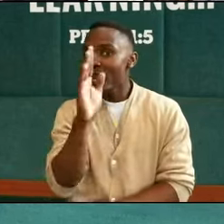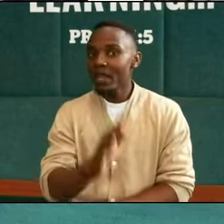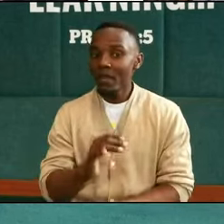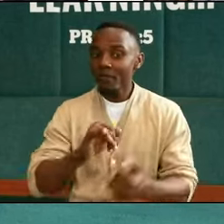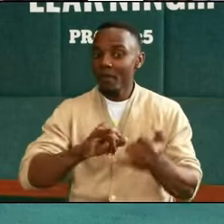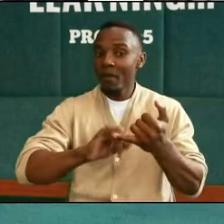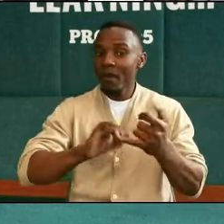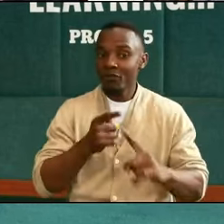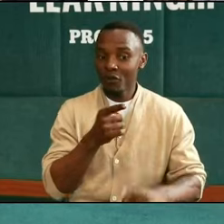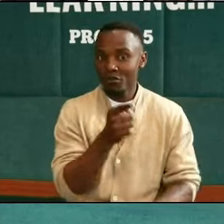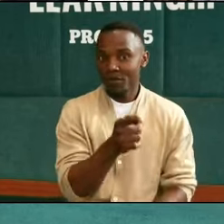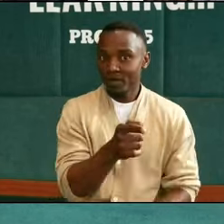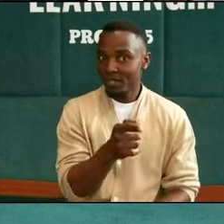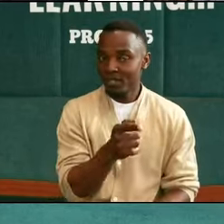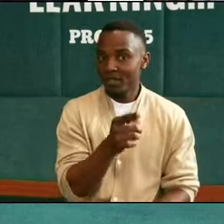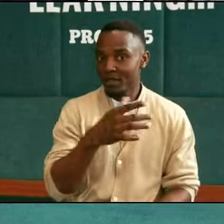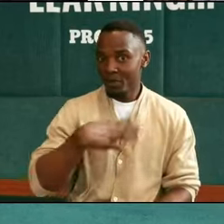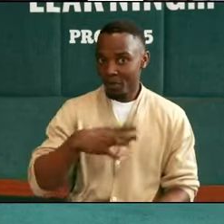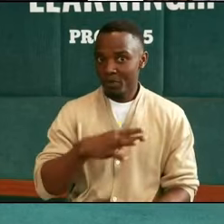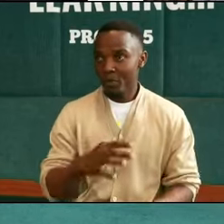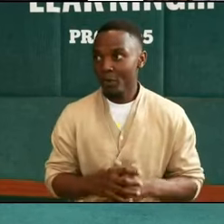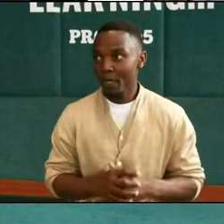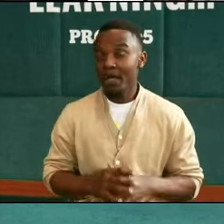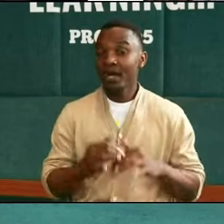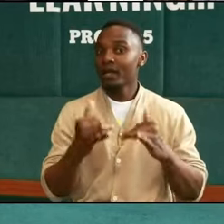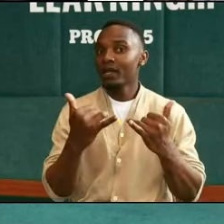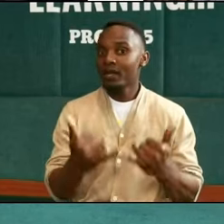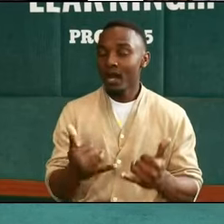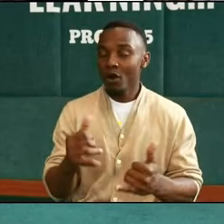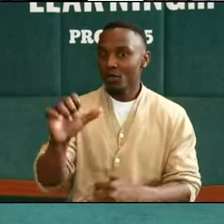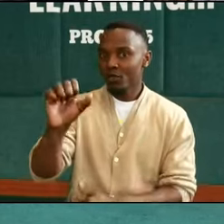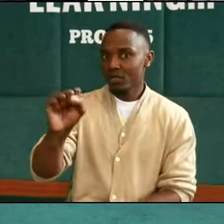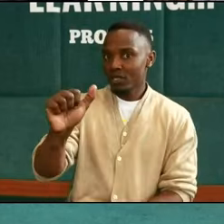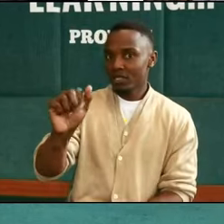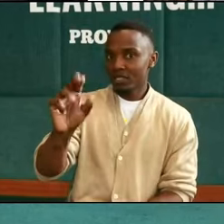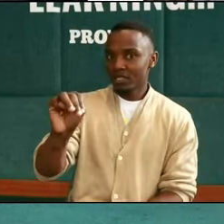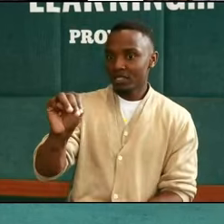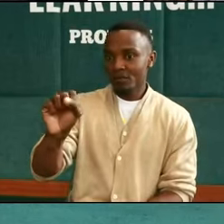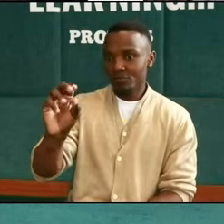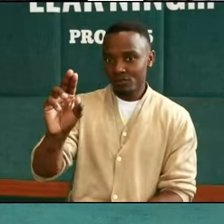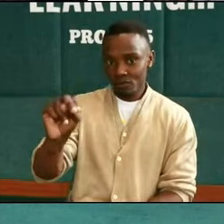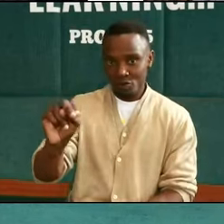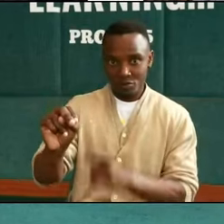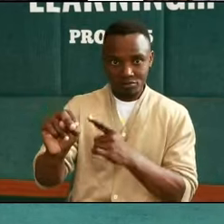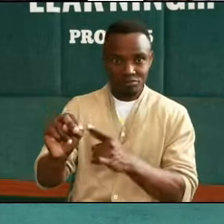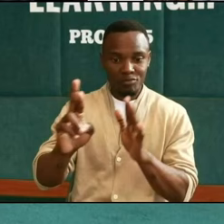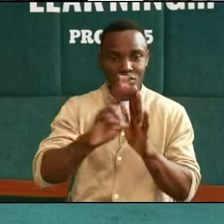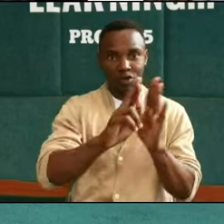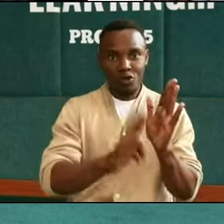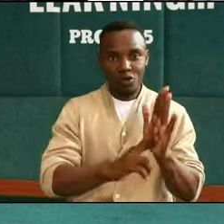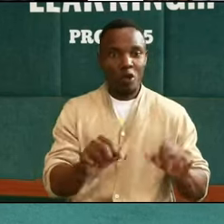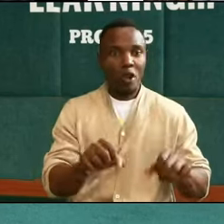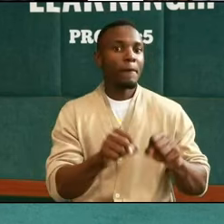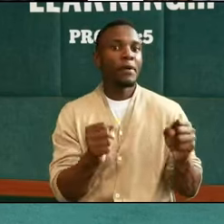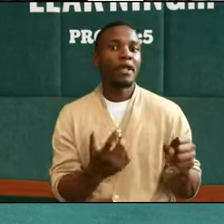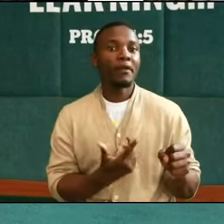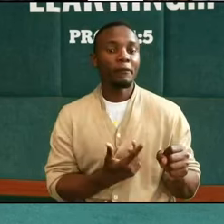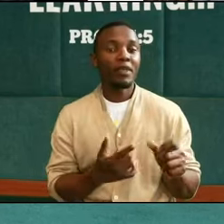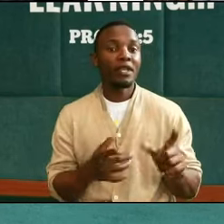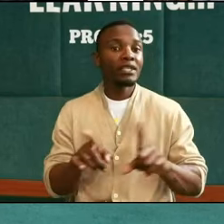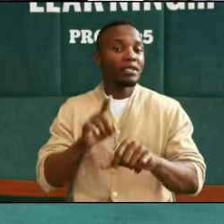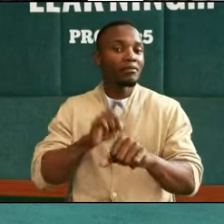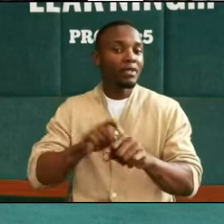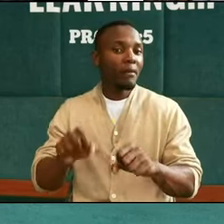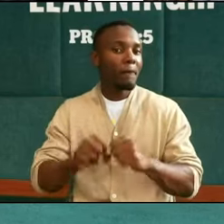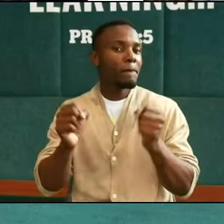the Philistines. So that is one rule of God that Samson broke. And when he broke it,